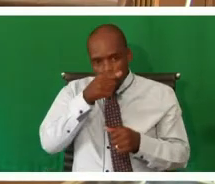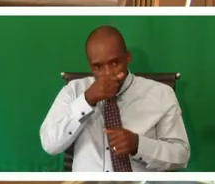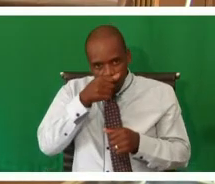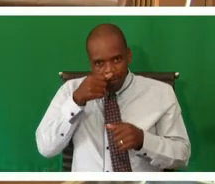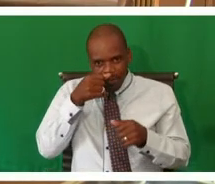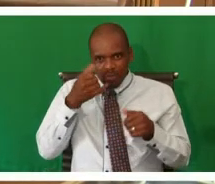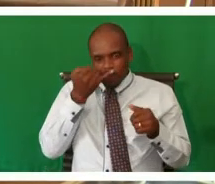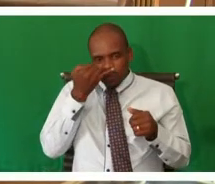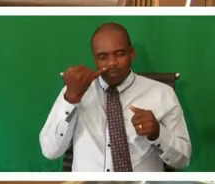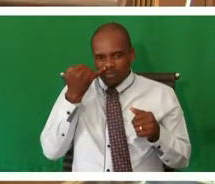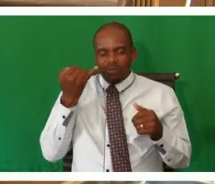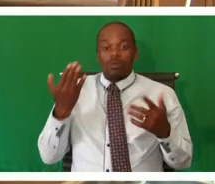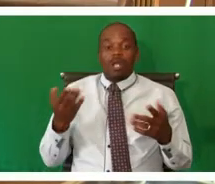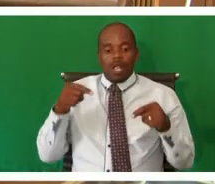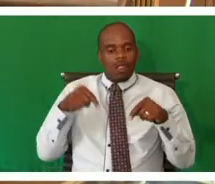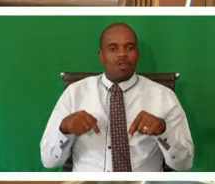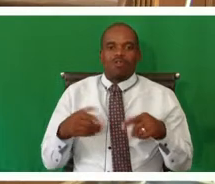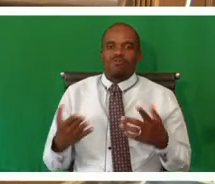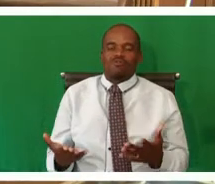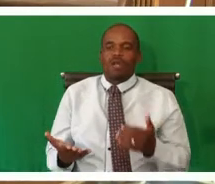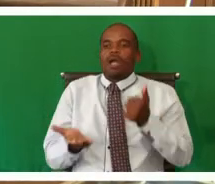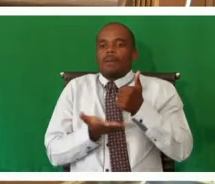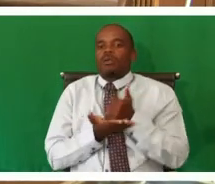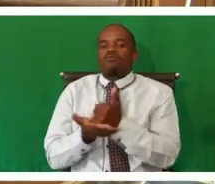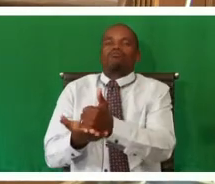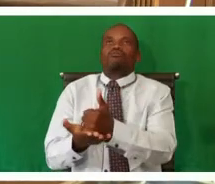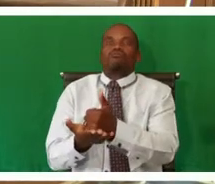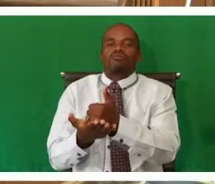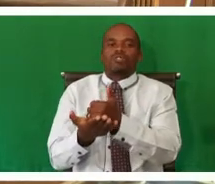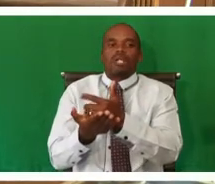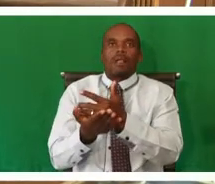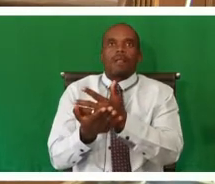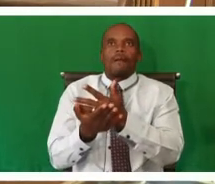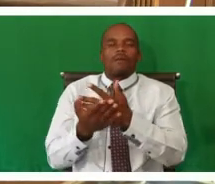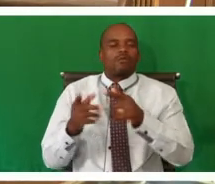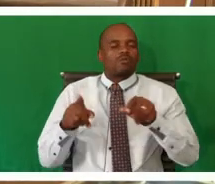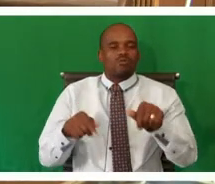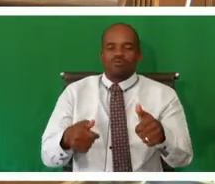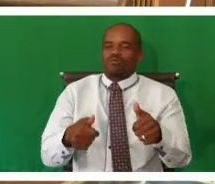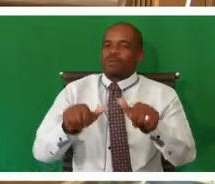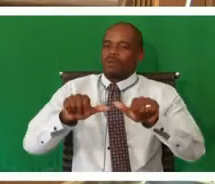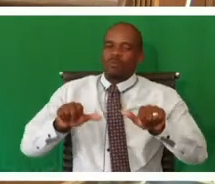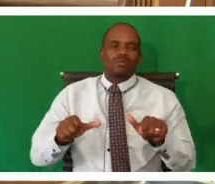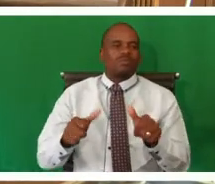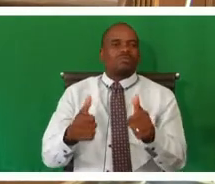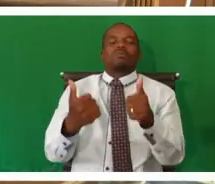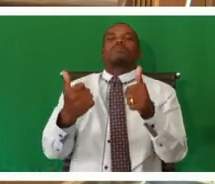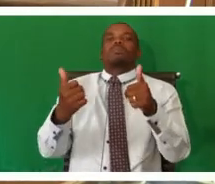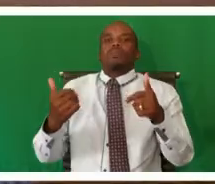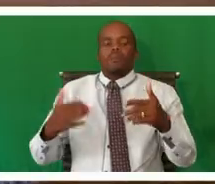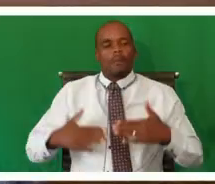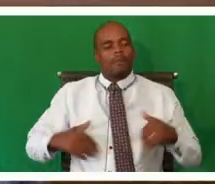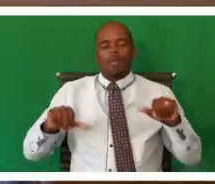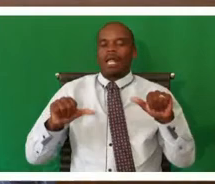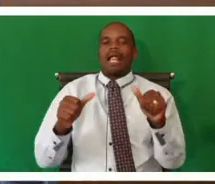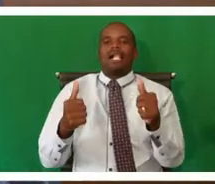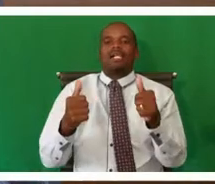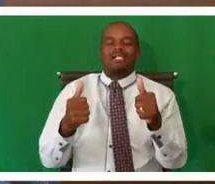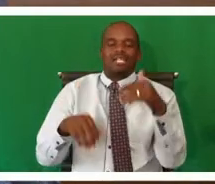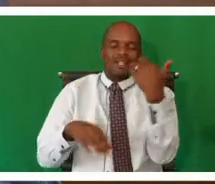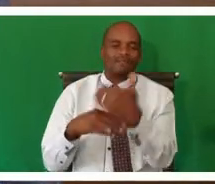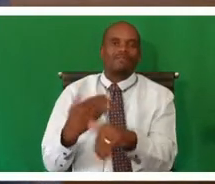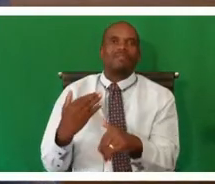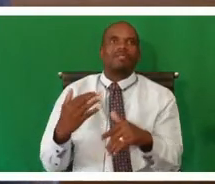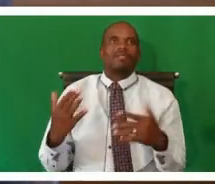mo batla hlabollwa teng ke memamiki e fedile hantle ntle. The following project